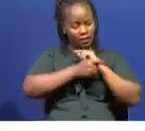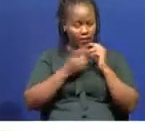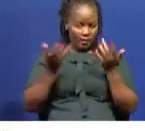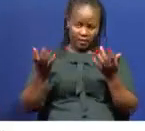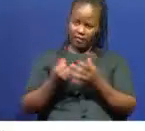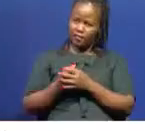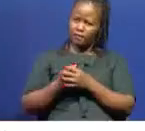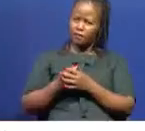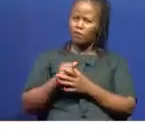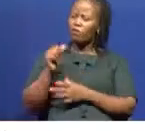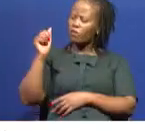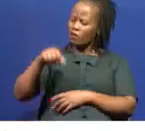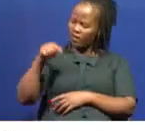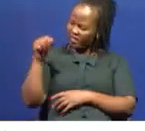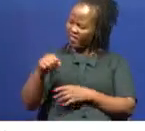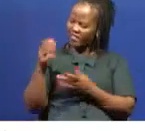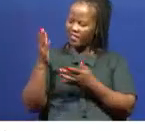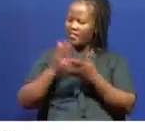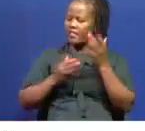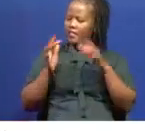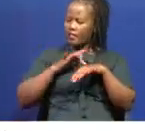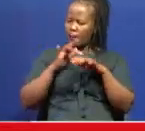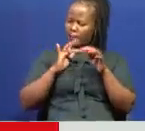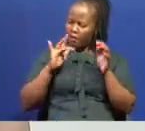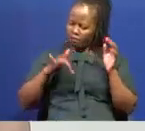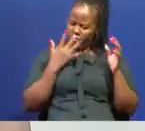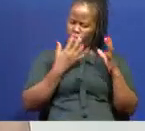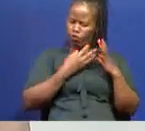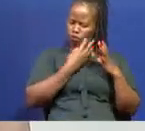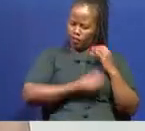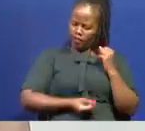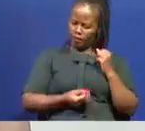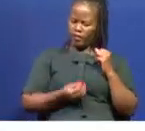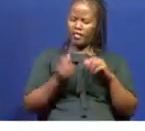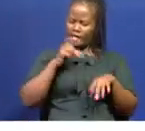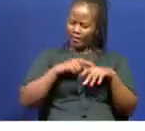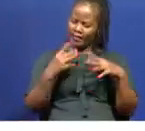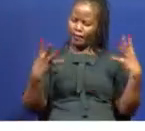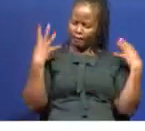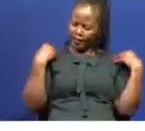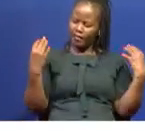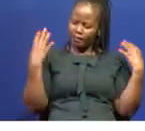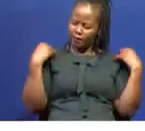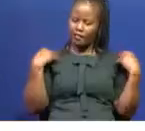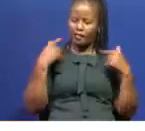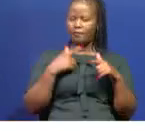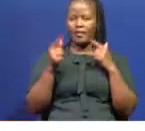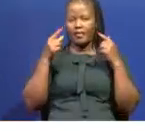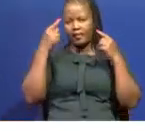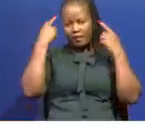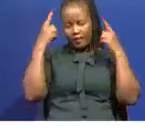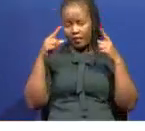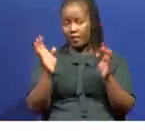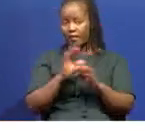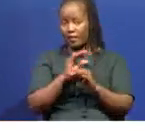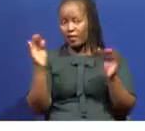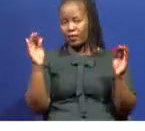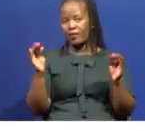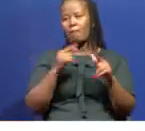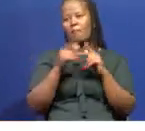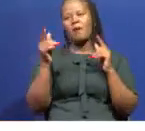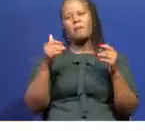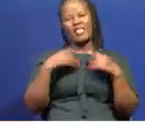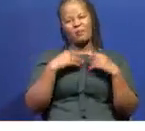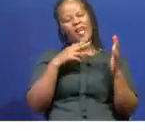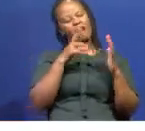Yeah, sometimes it's a bit of a disappointment when you're putting in a lot of work and it's not coming through. But I've read a lot of